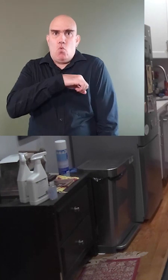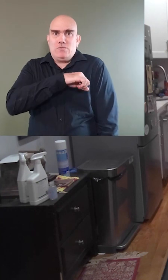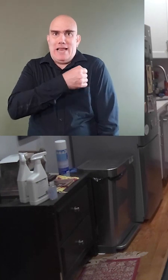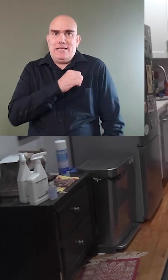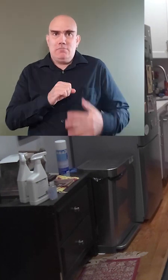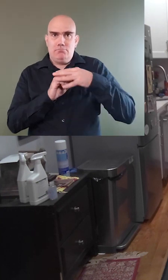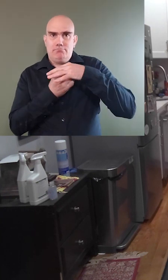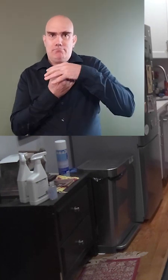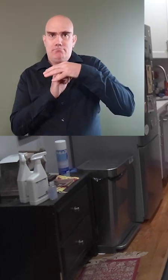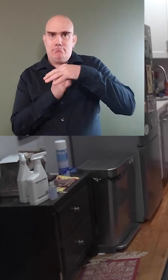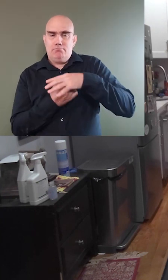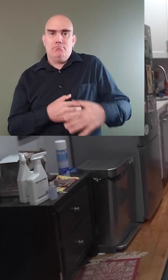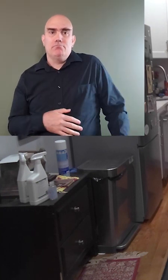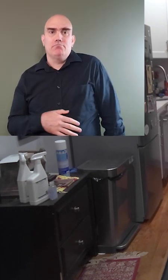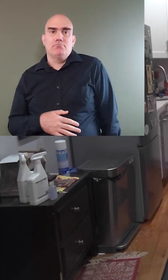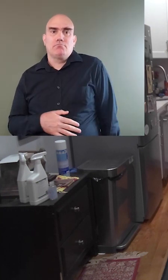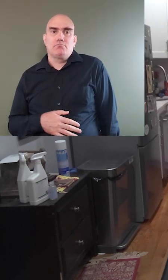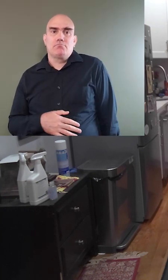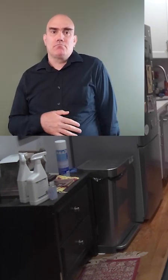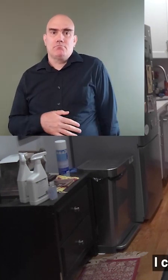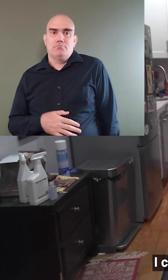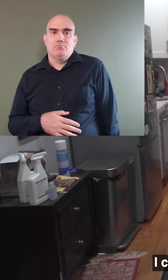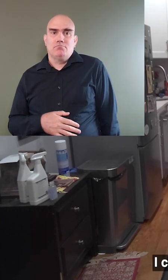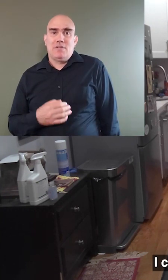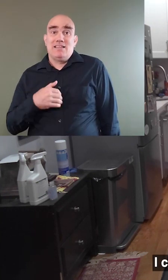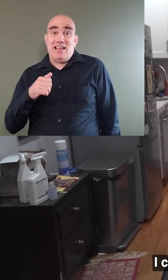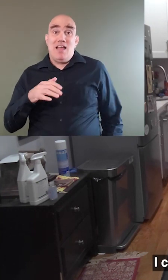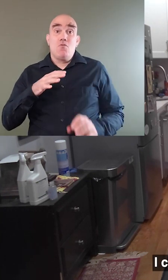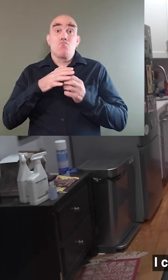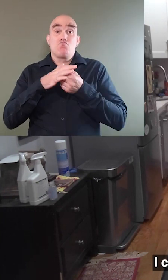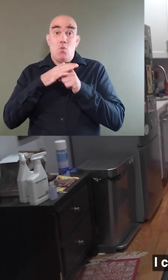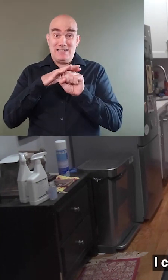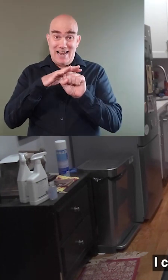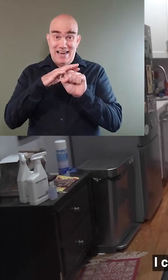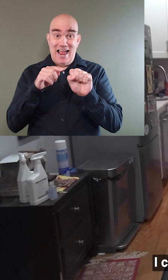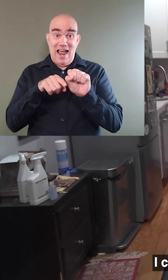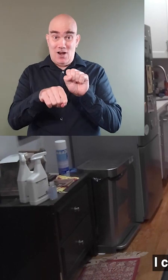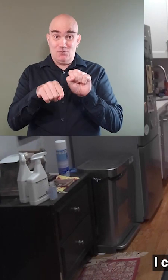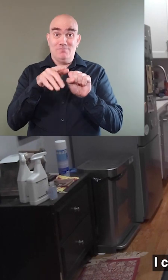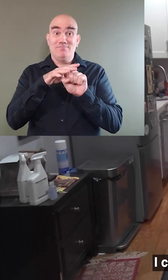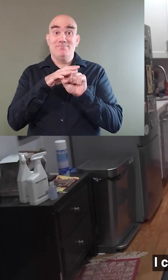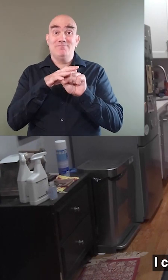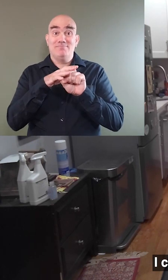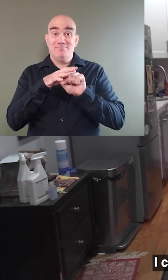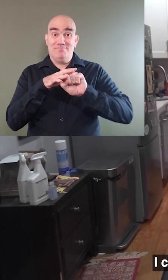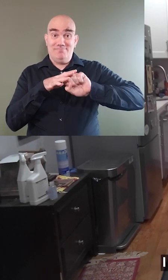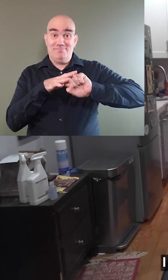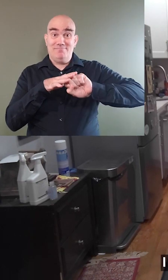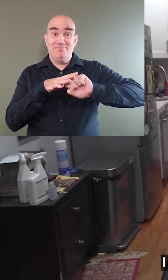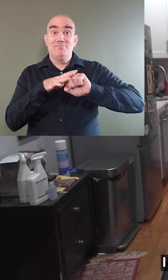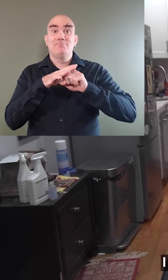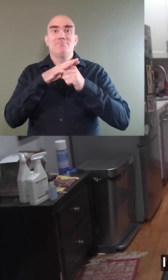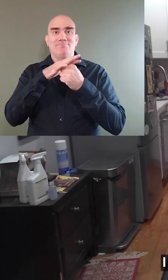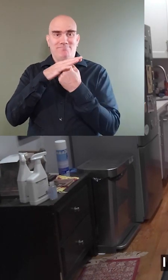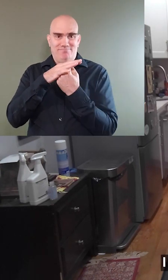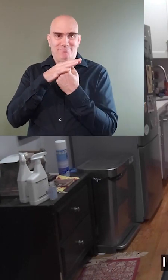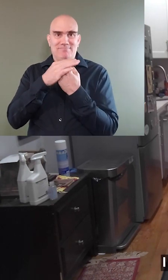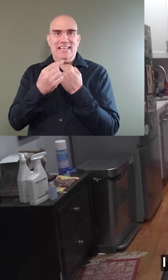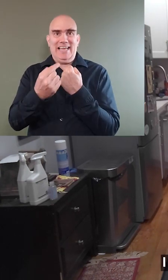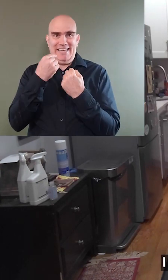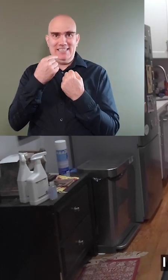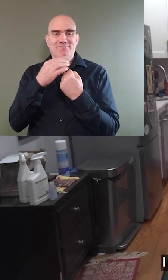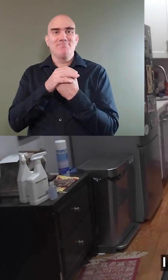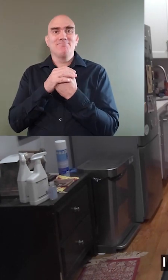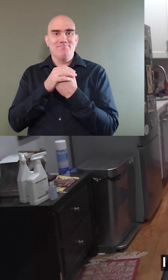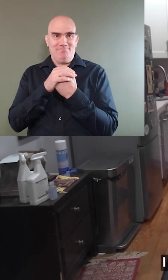inwards. I can rotate it out, turn it out. I can rotate it